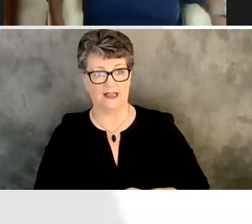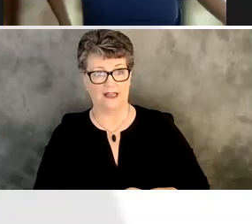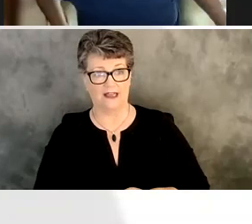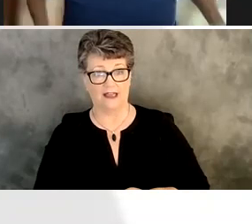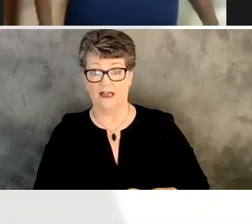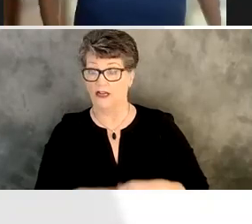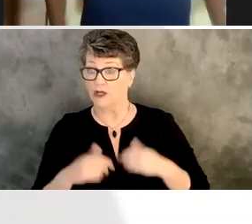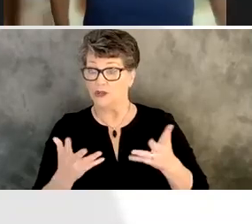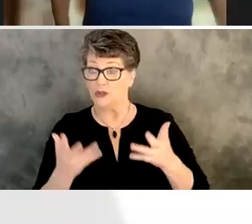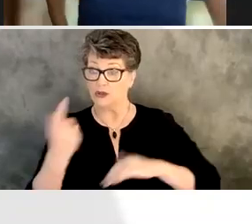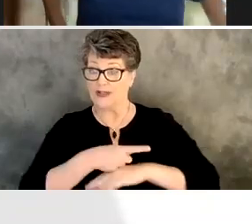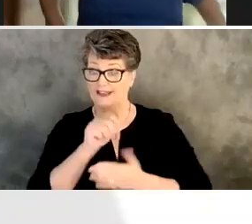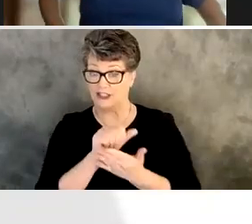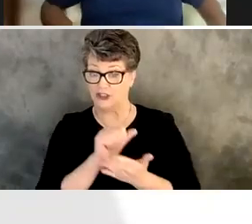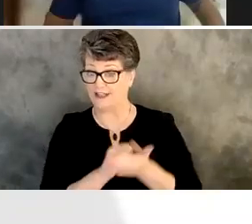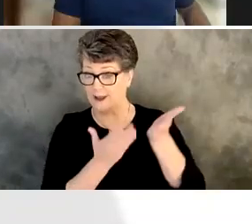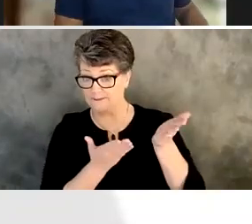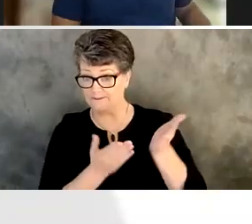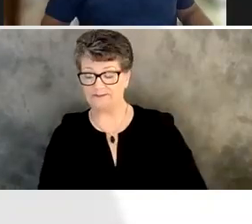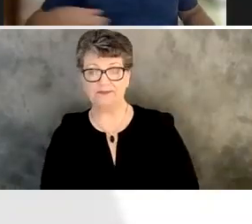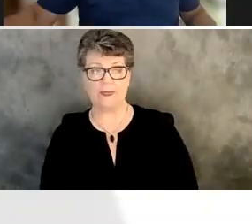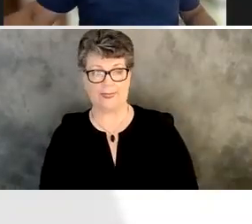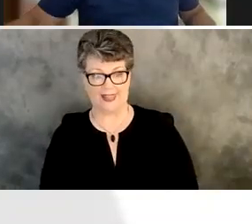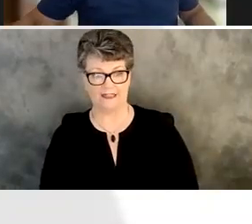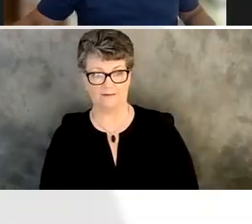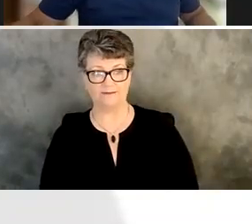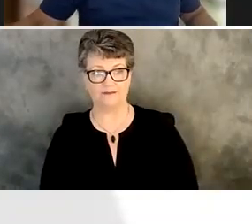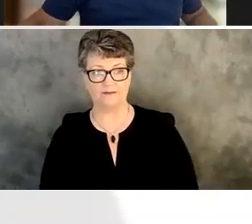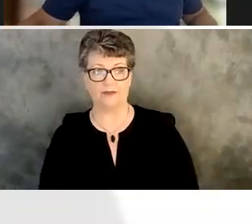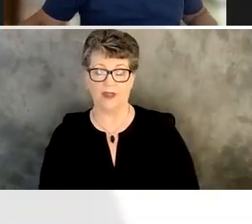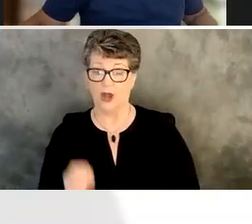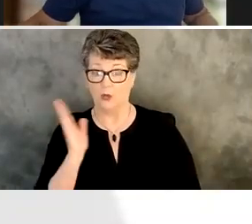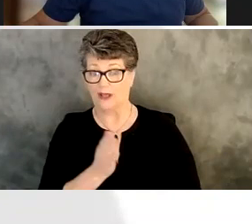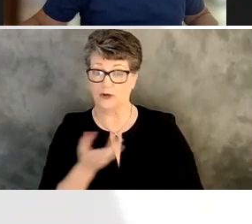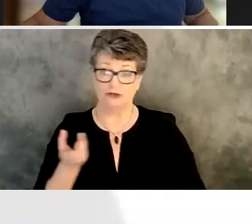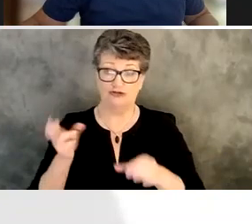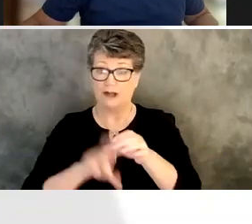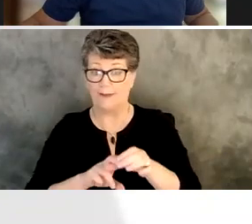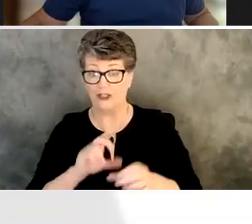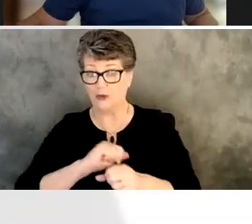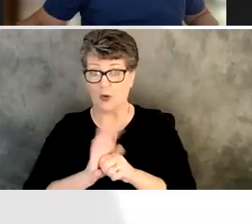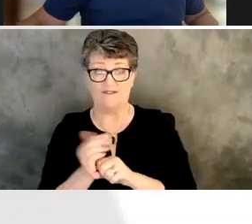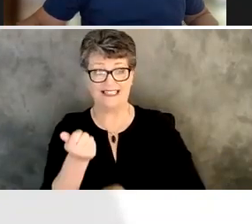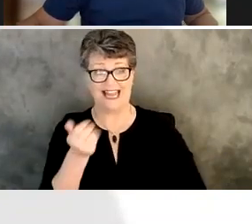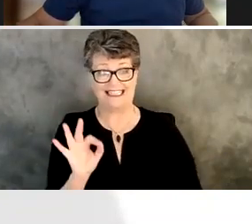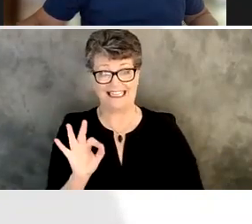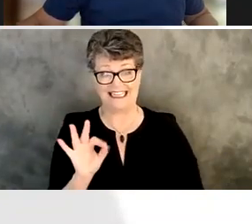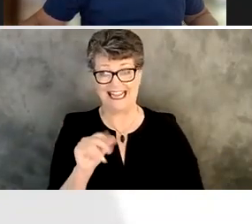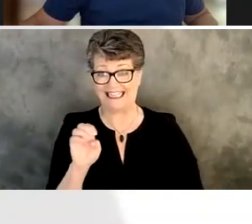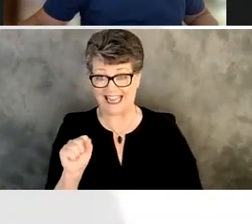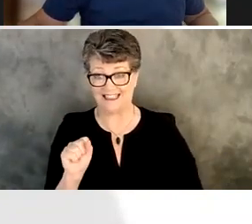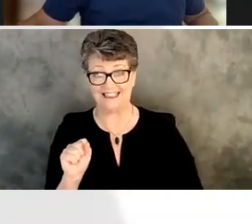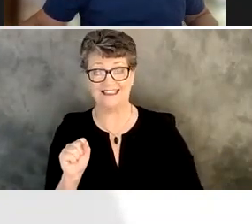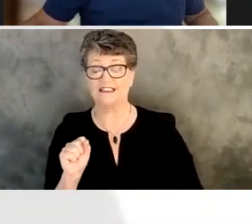So for our agenda today, we are going to jump right into COVID-19 cases